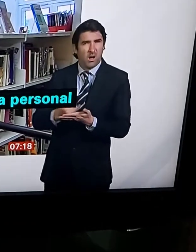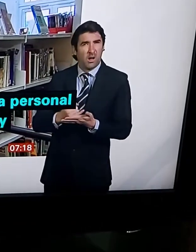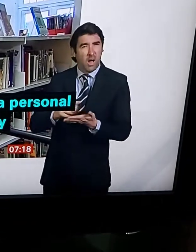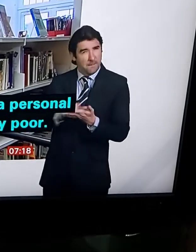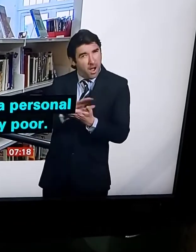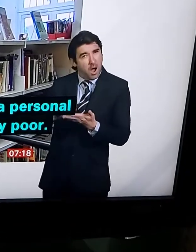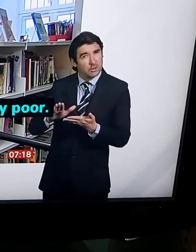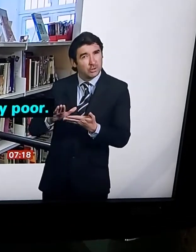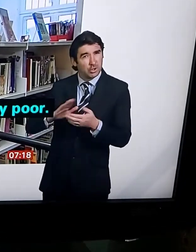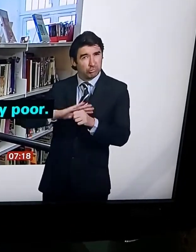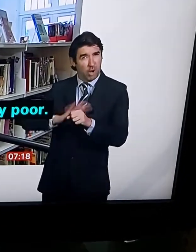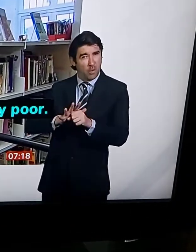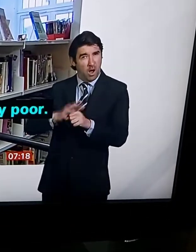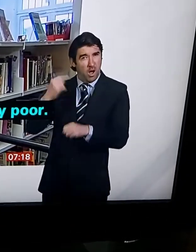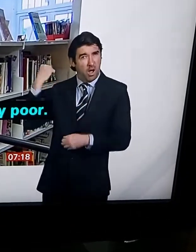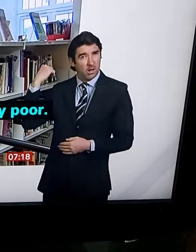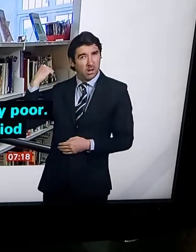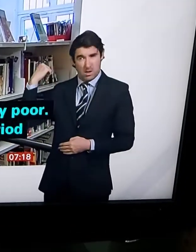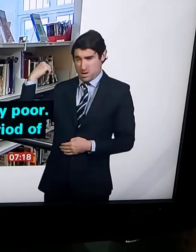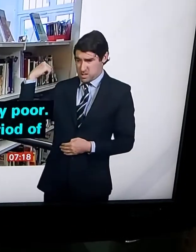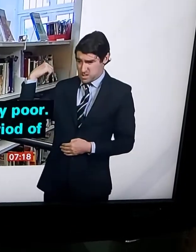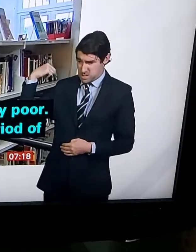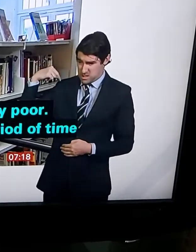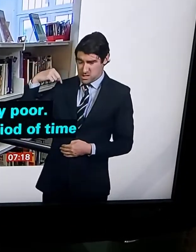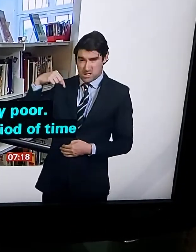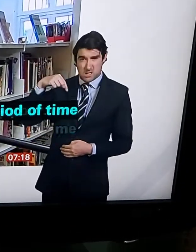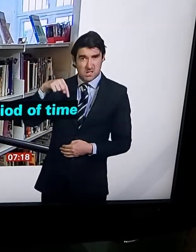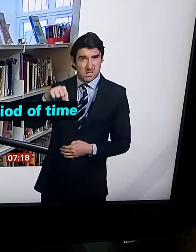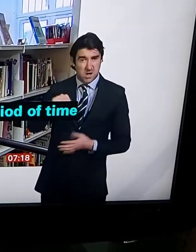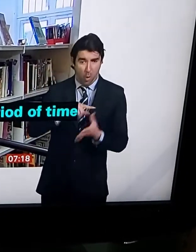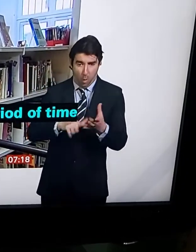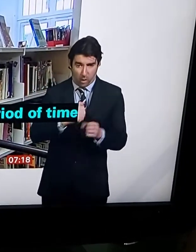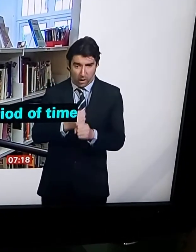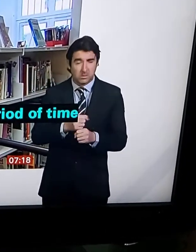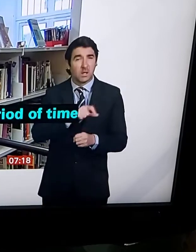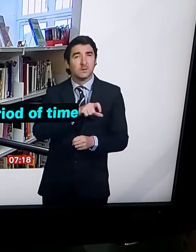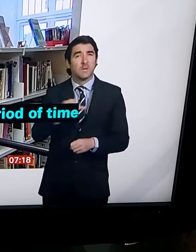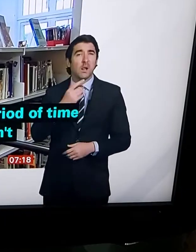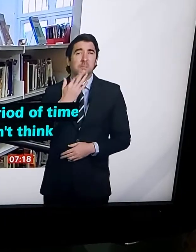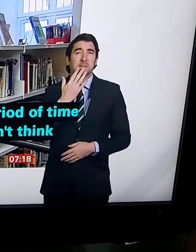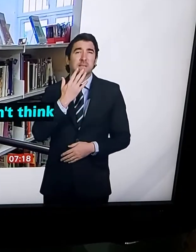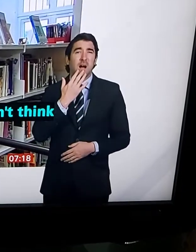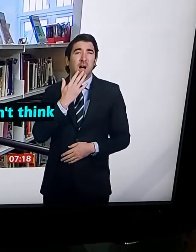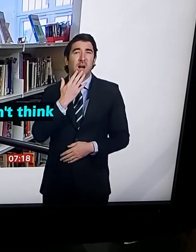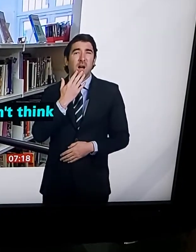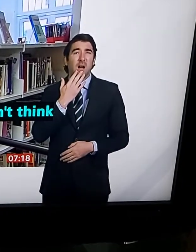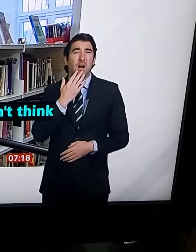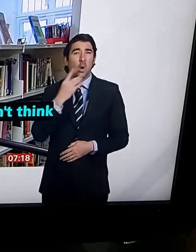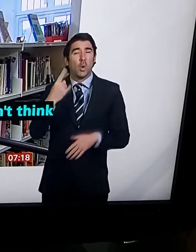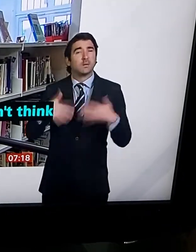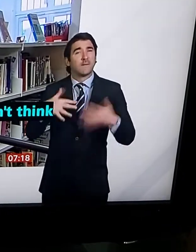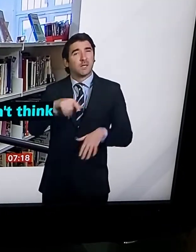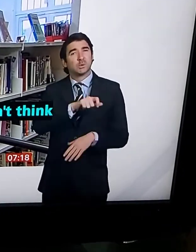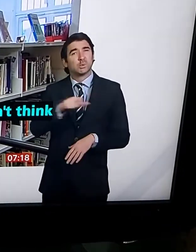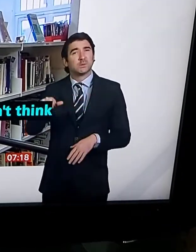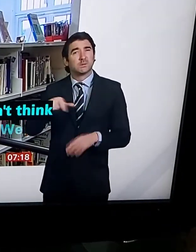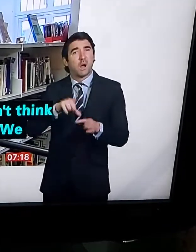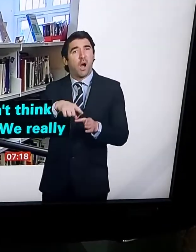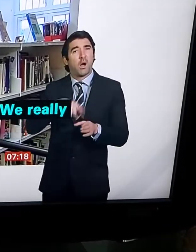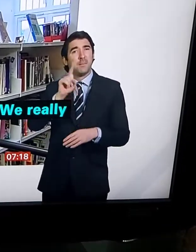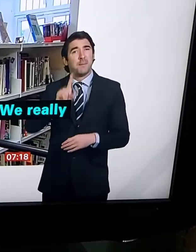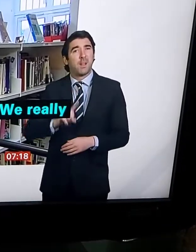time to get this one right, and I don't think it's been good enough. And as I said, we really want to have a level of confidence in the people